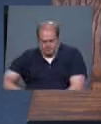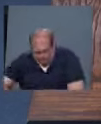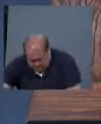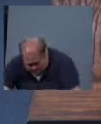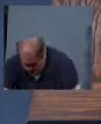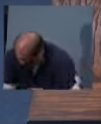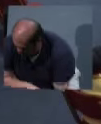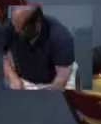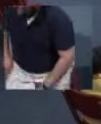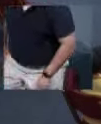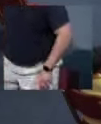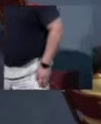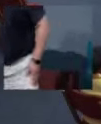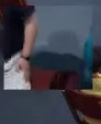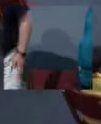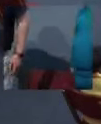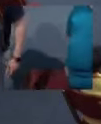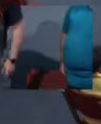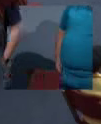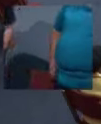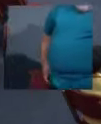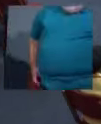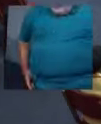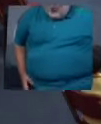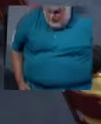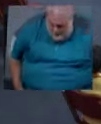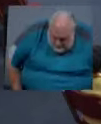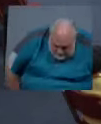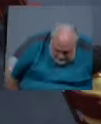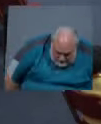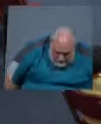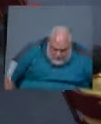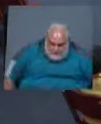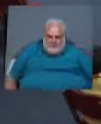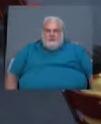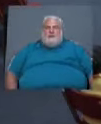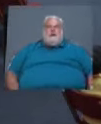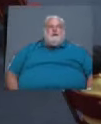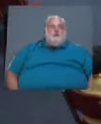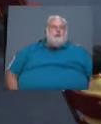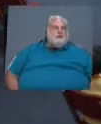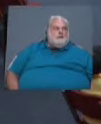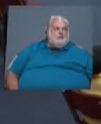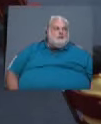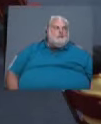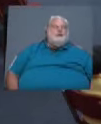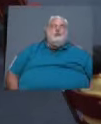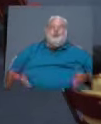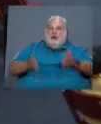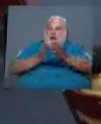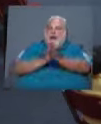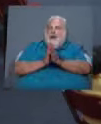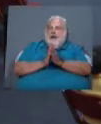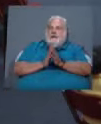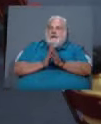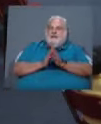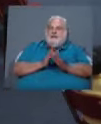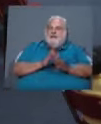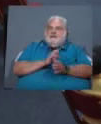Thank you. Thank you, Ms. Smith. And I will ask that we can look into that.